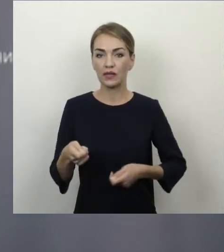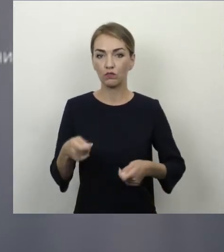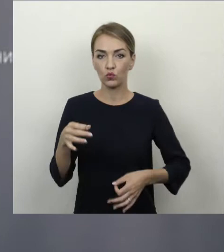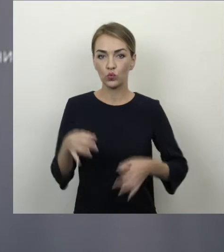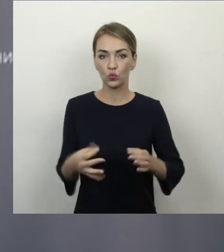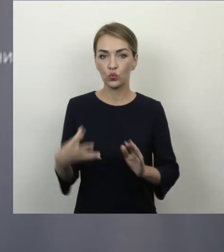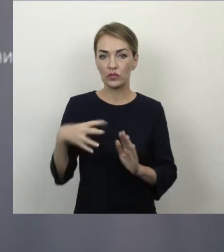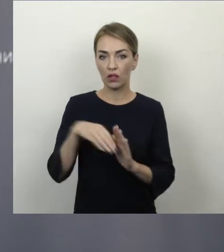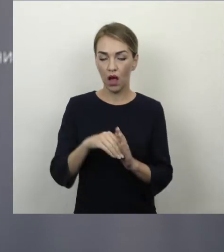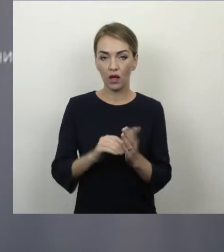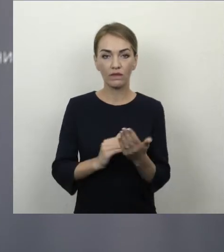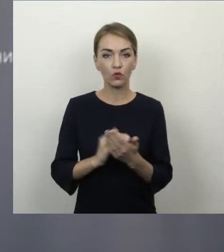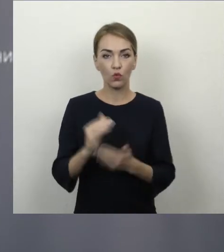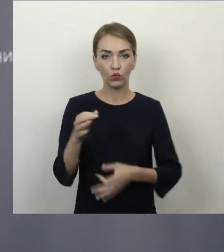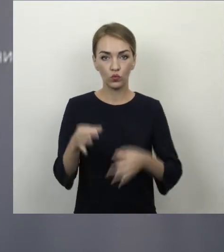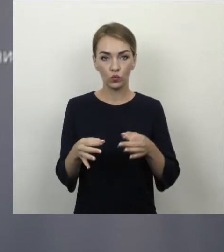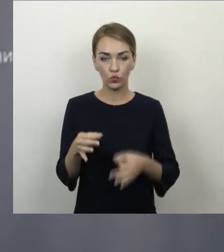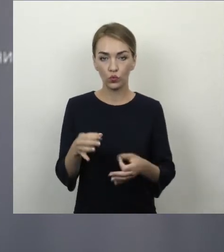Vladimir Sokolov,